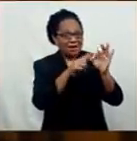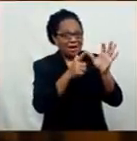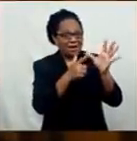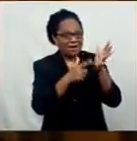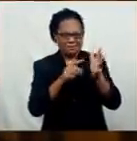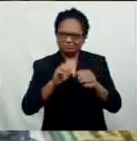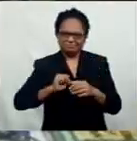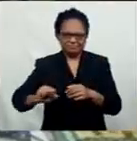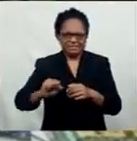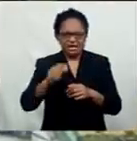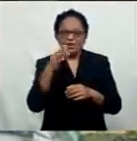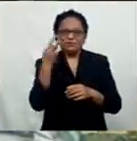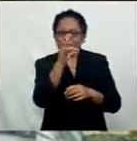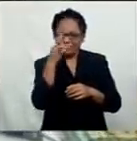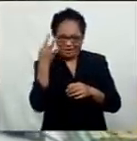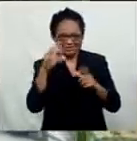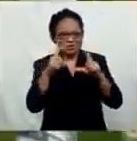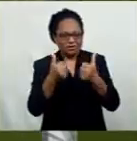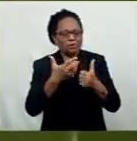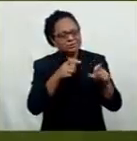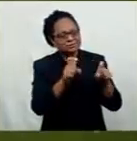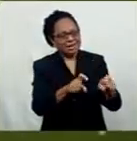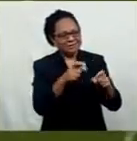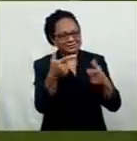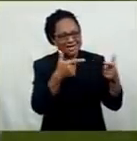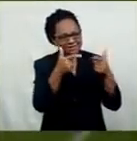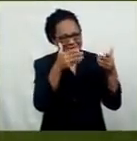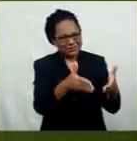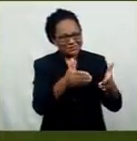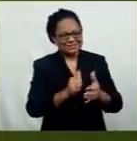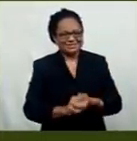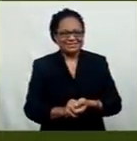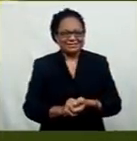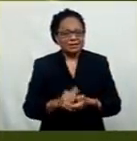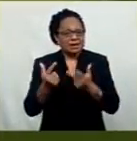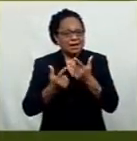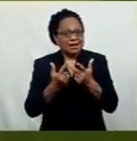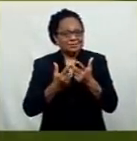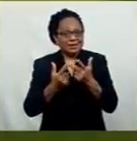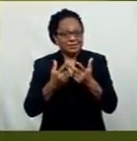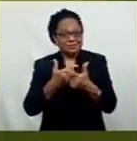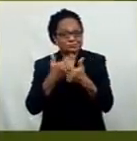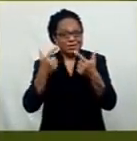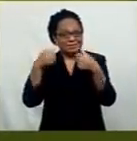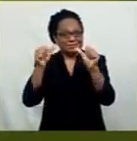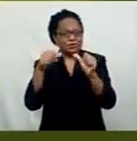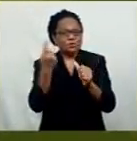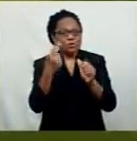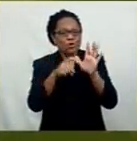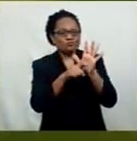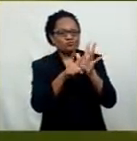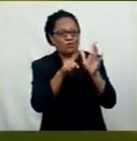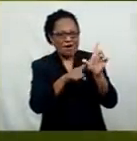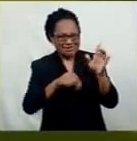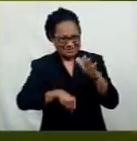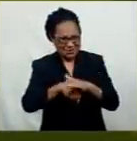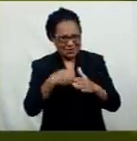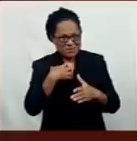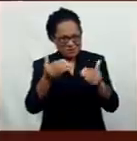French contract to stick with Sevens. And another historical achievement for Krishna. This and more